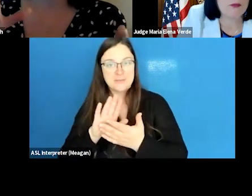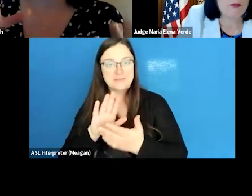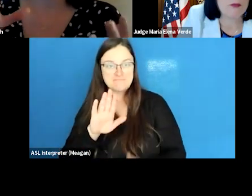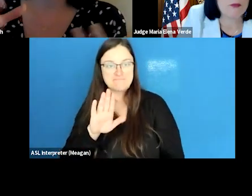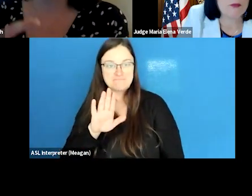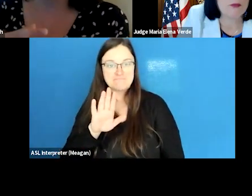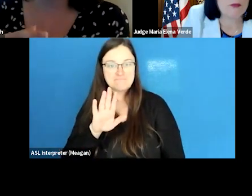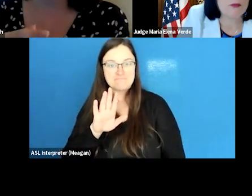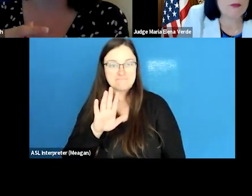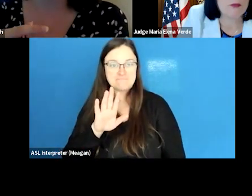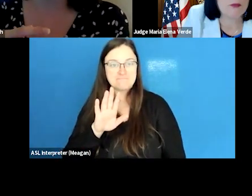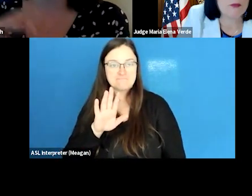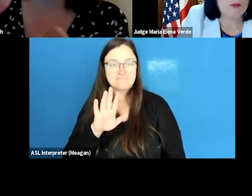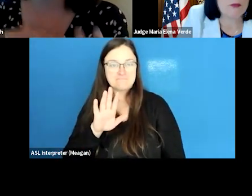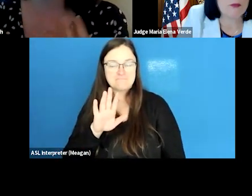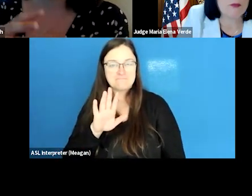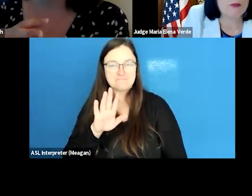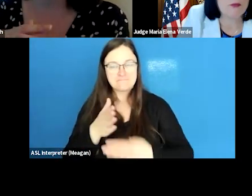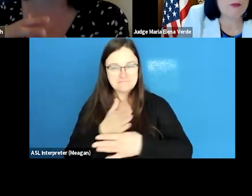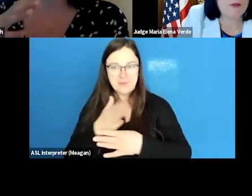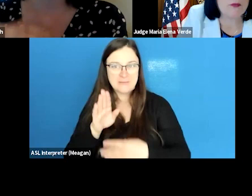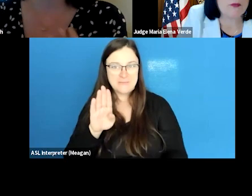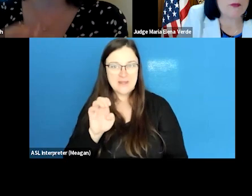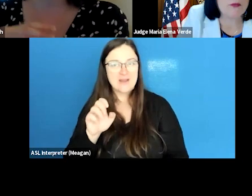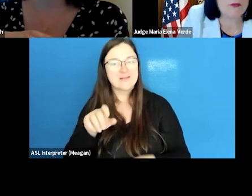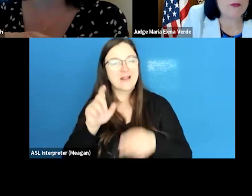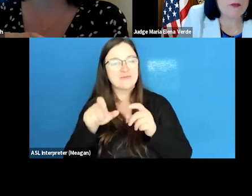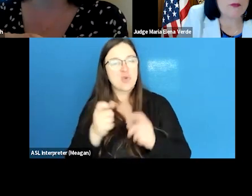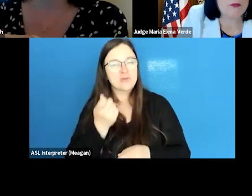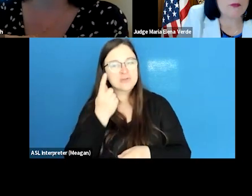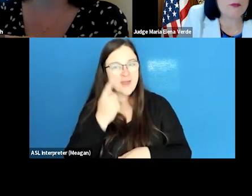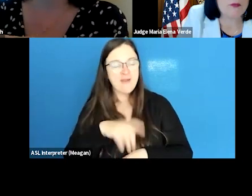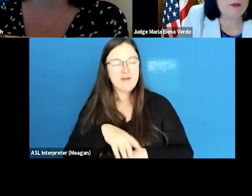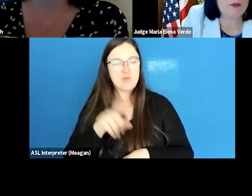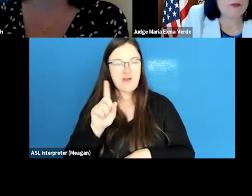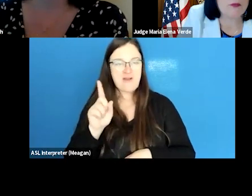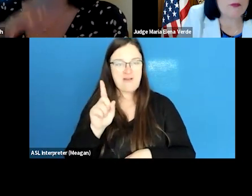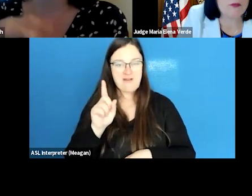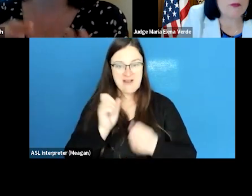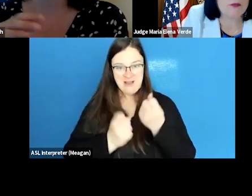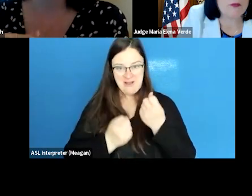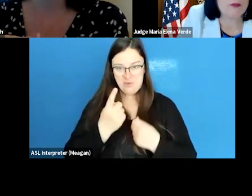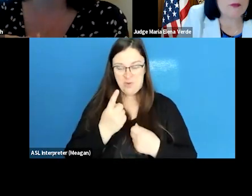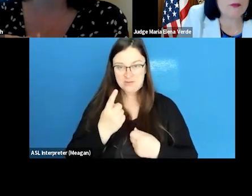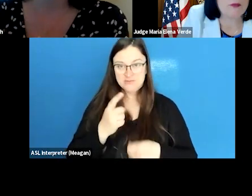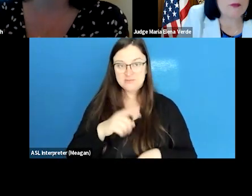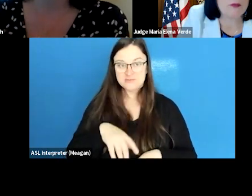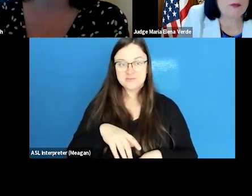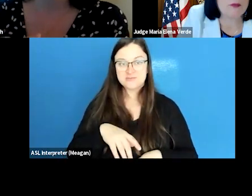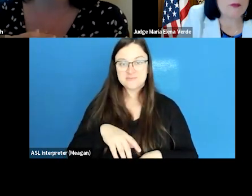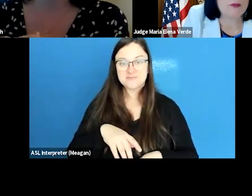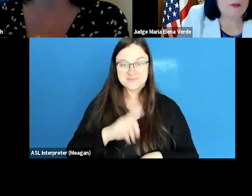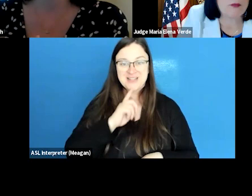together to get the family to understand where everyone is at and the role everyone plays in the family can be really important in lowering that risk of